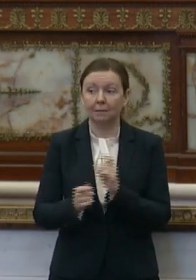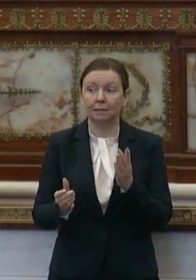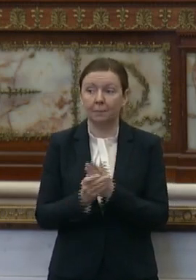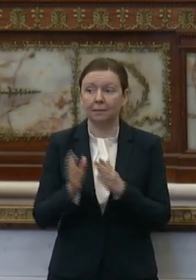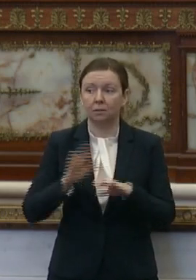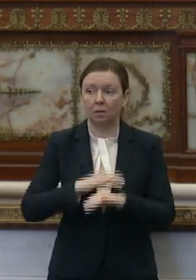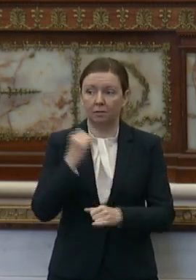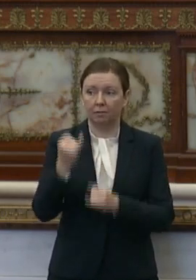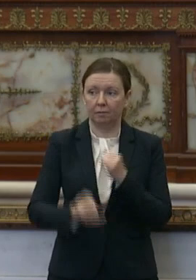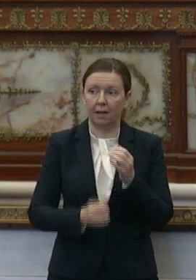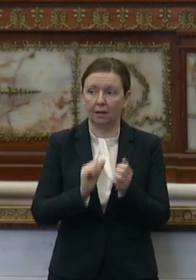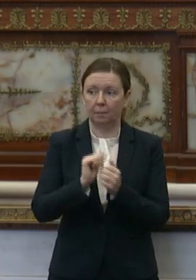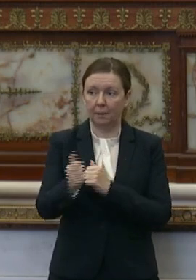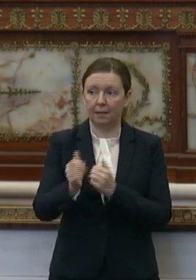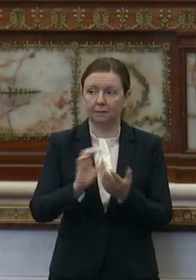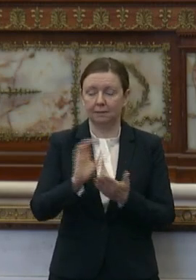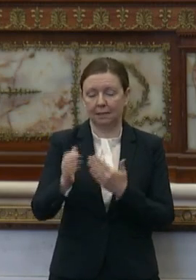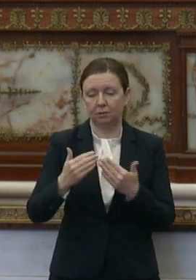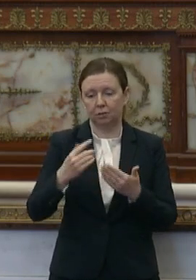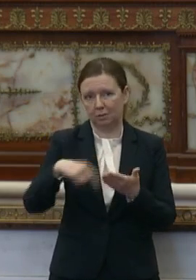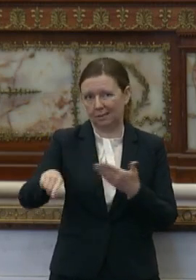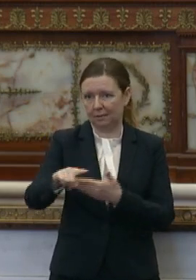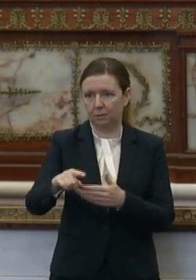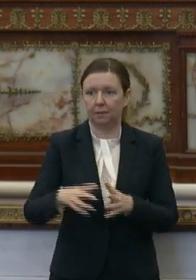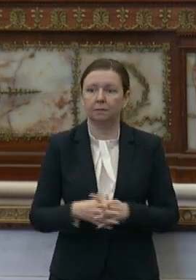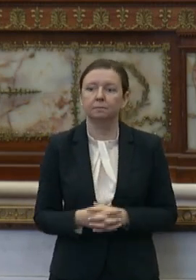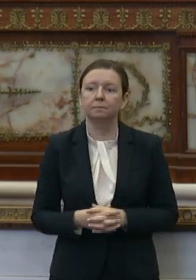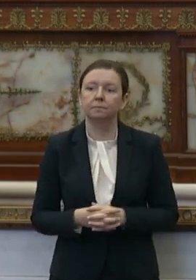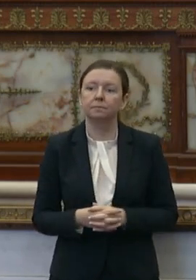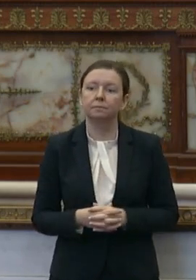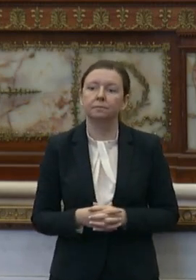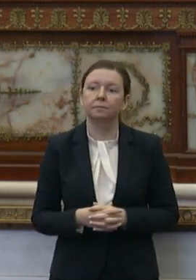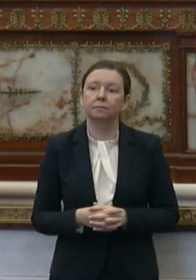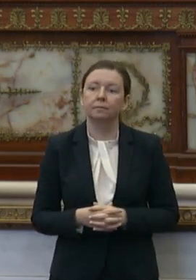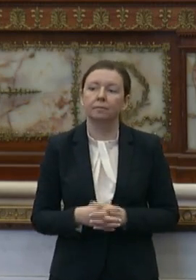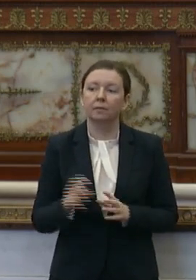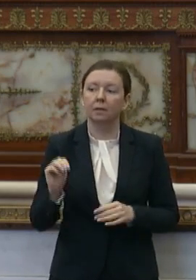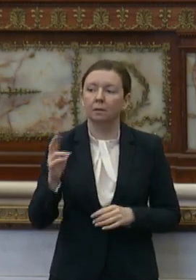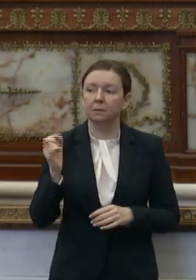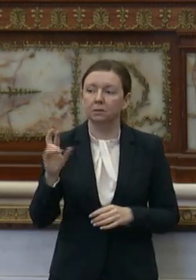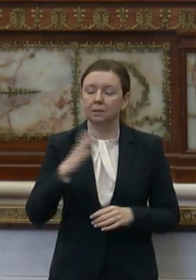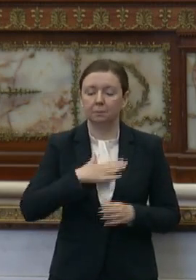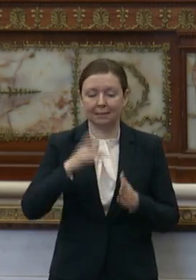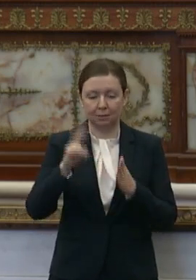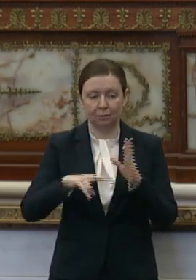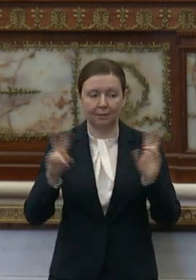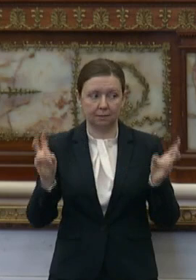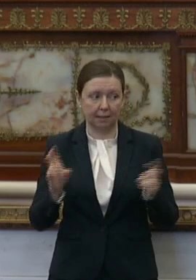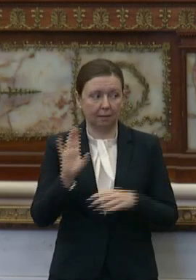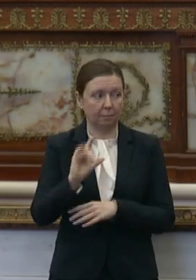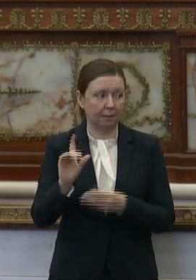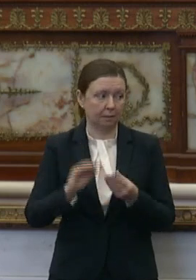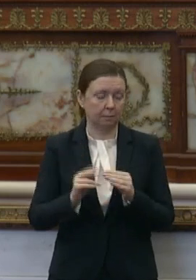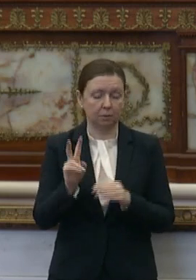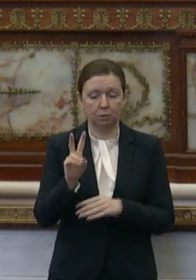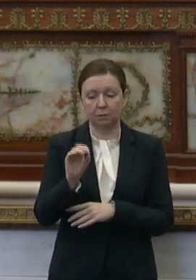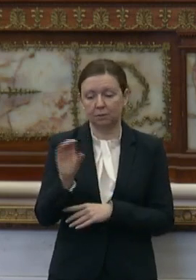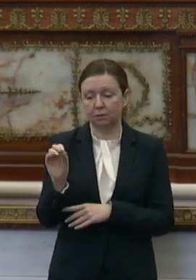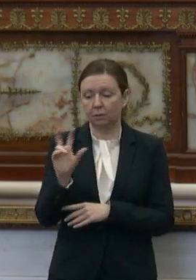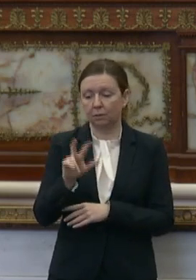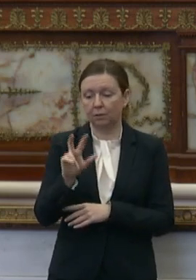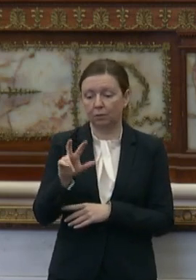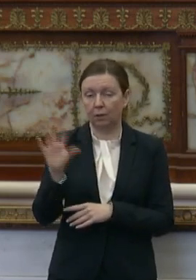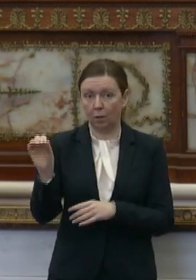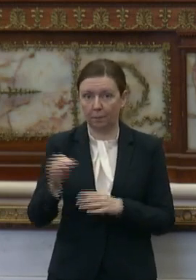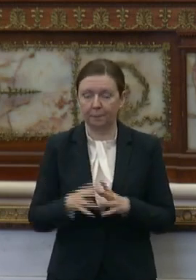placed on the final passage calendar at our next session of council. Mr. Decker, please read the title of bill number